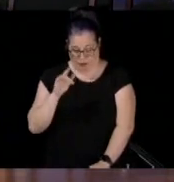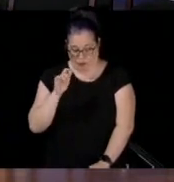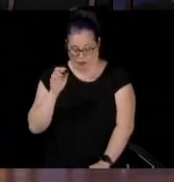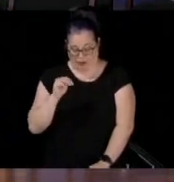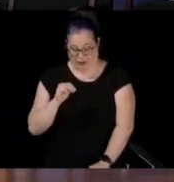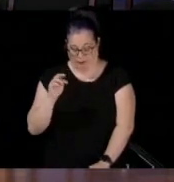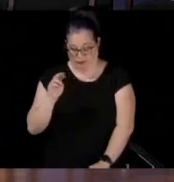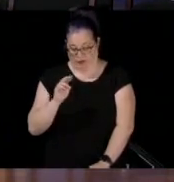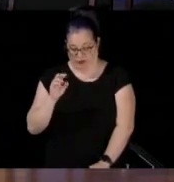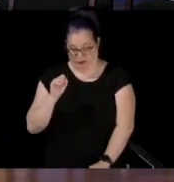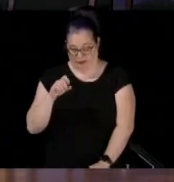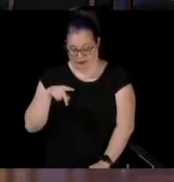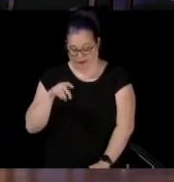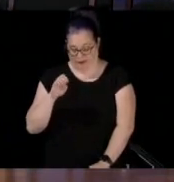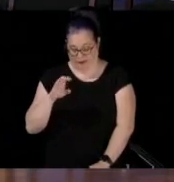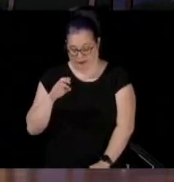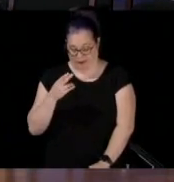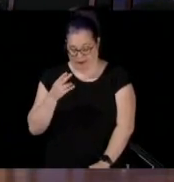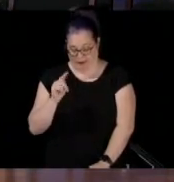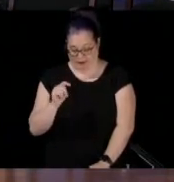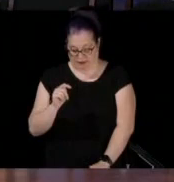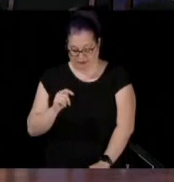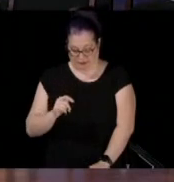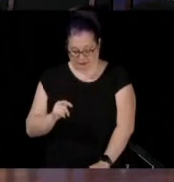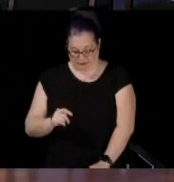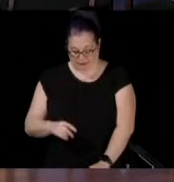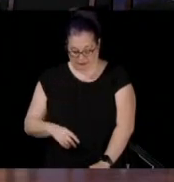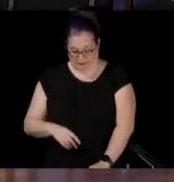William Randall Speck.